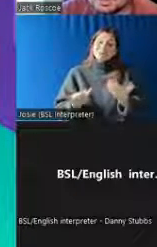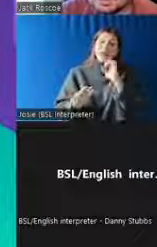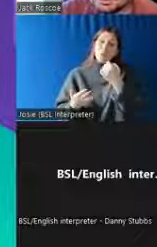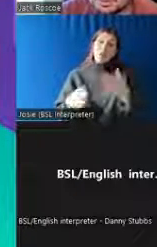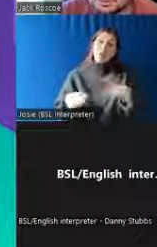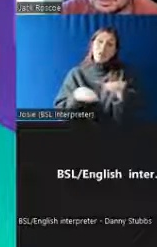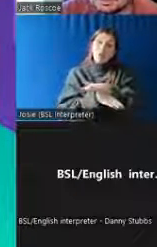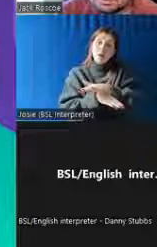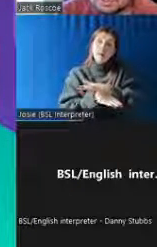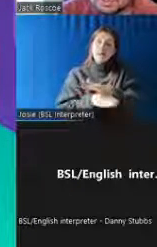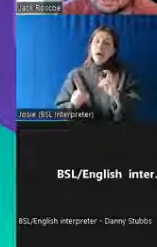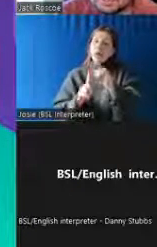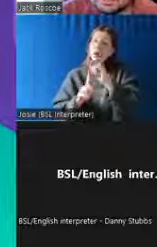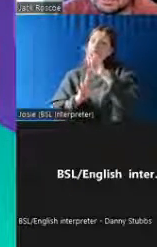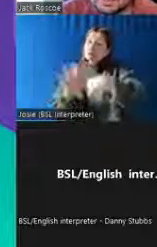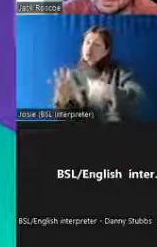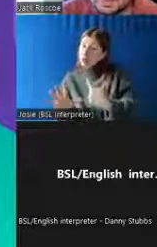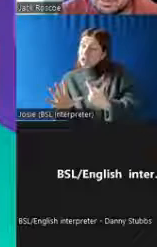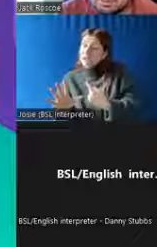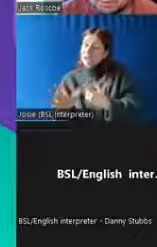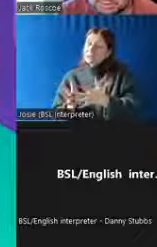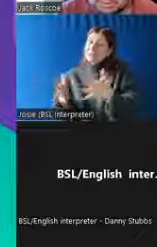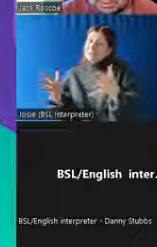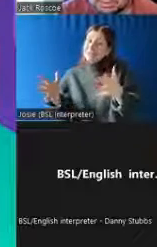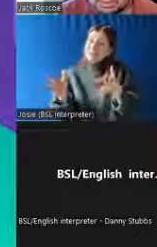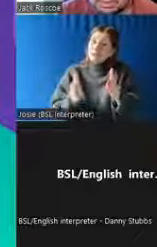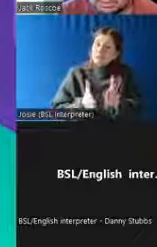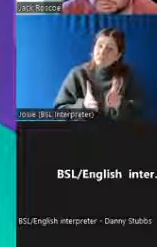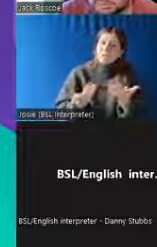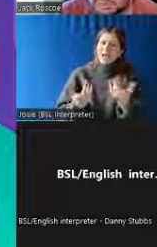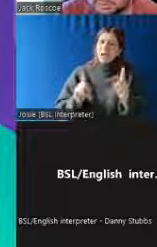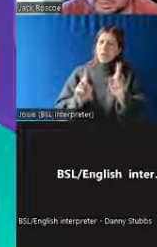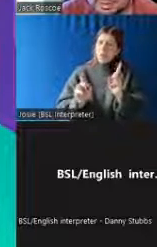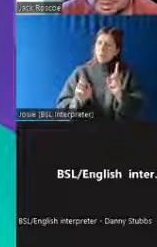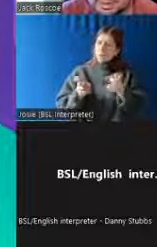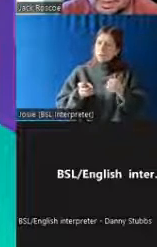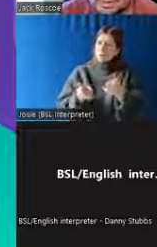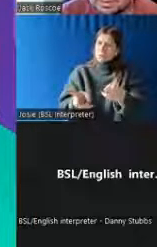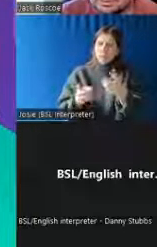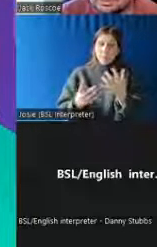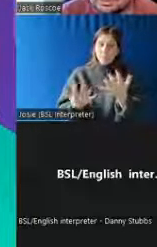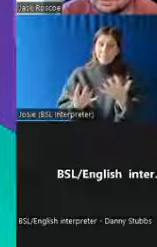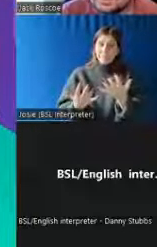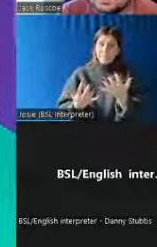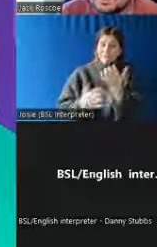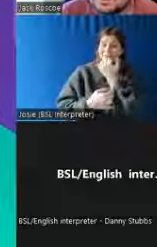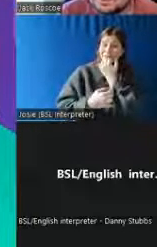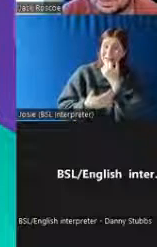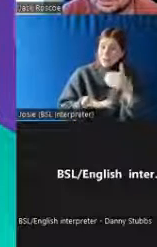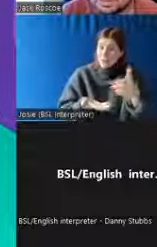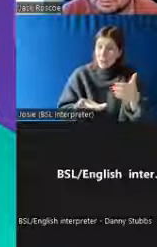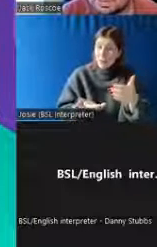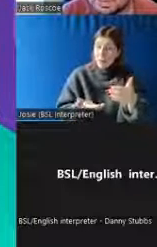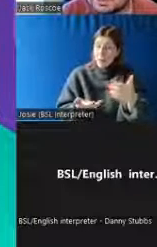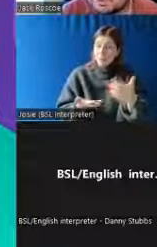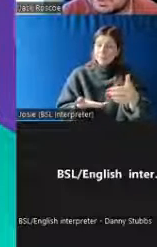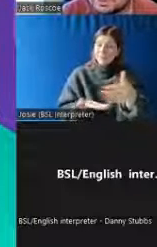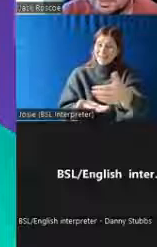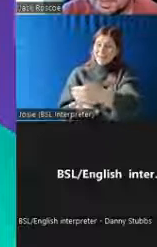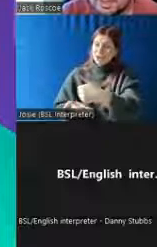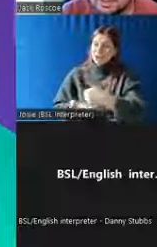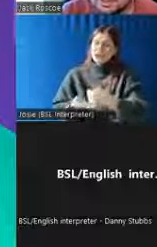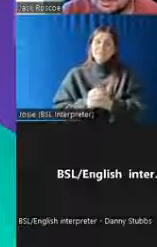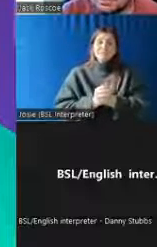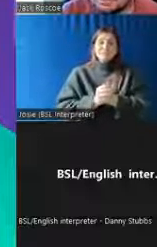and data collection that were used in those projects. But you're my audience today. I think you're all going to be doing quite different kinds of